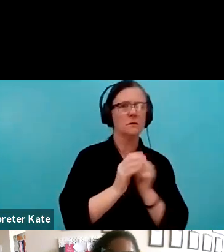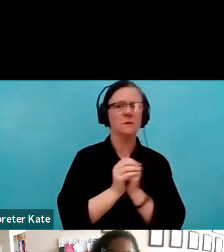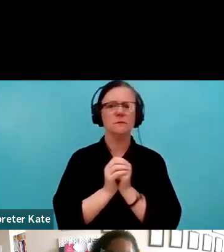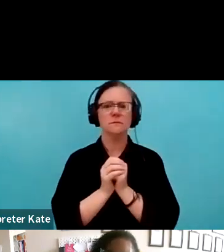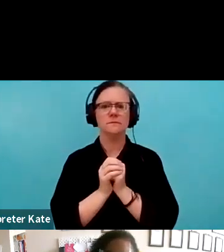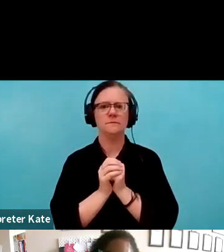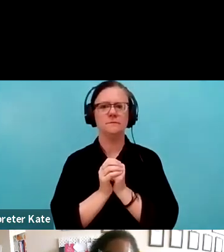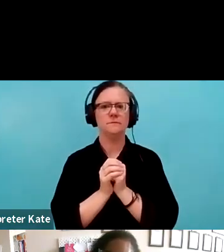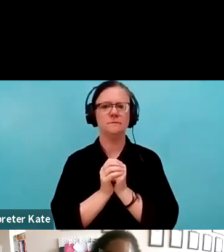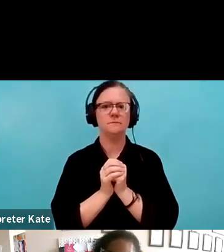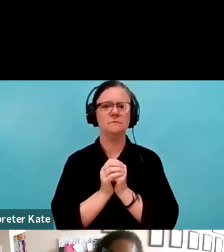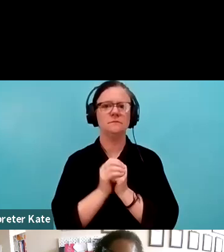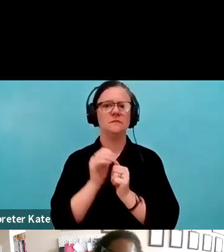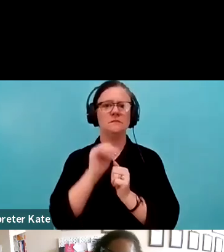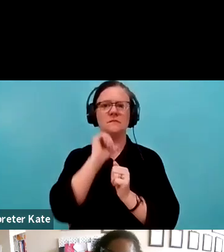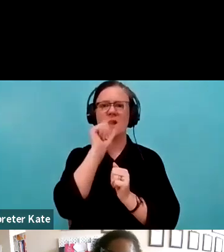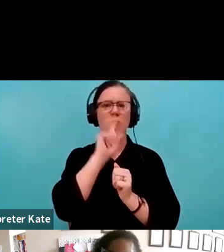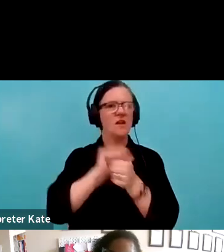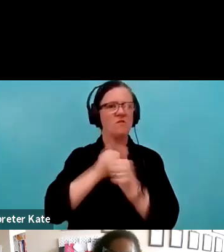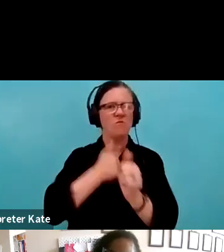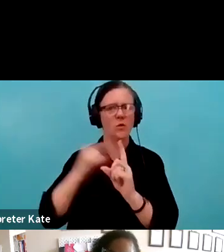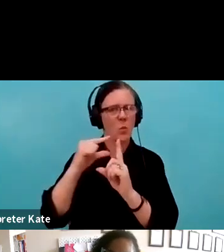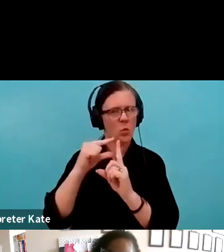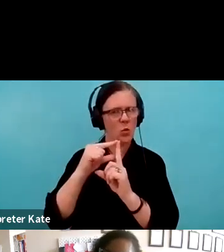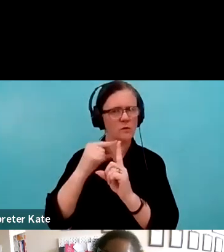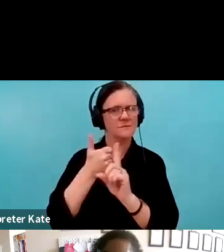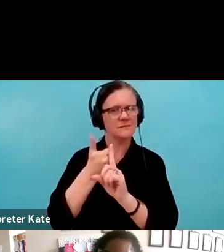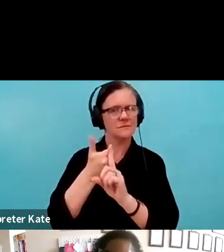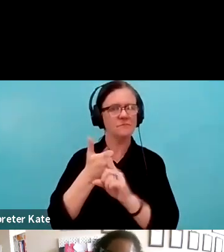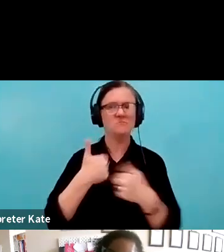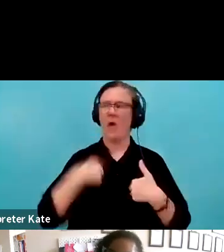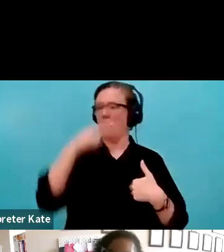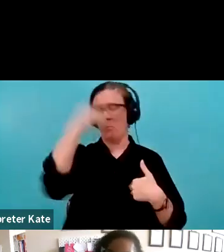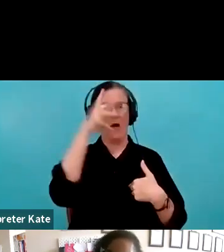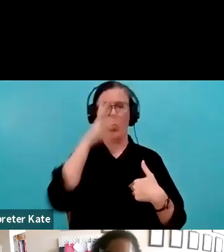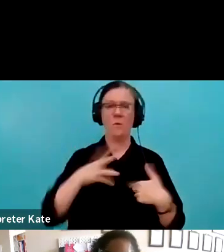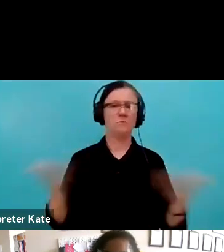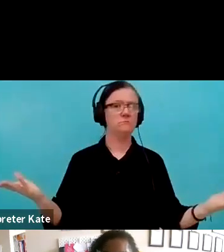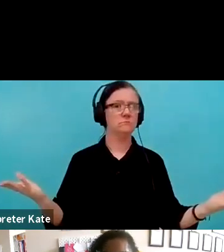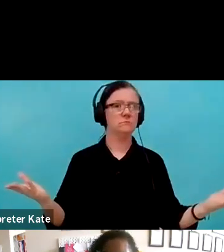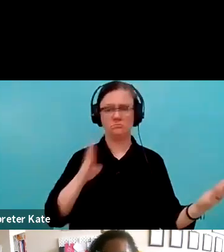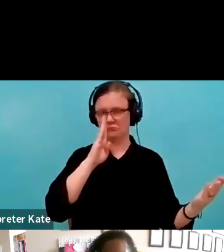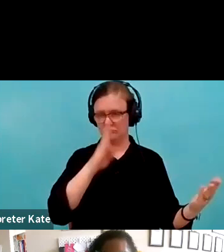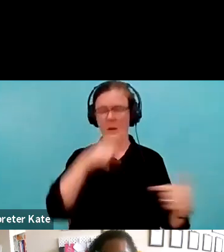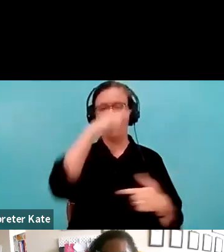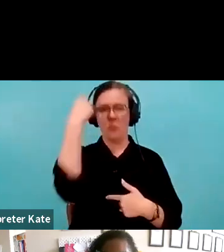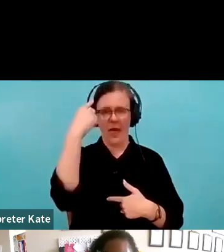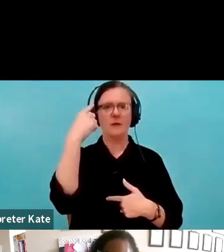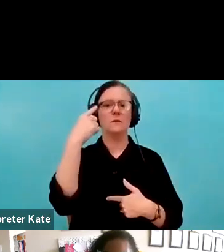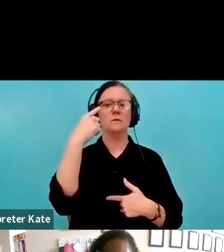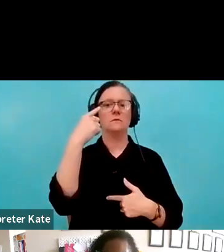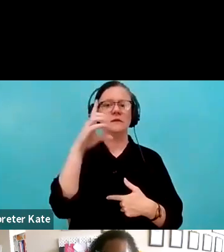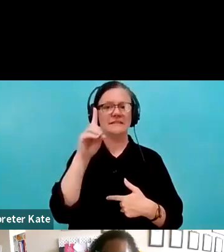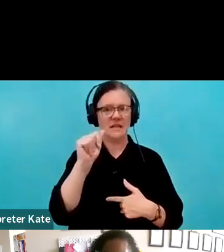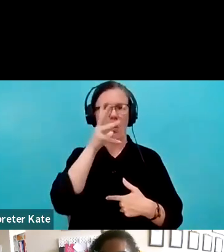kind of dancing around the word, I just say I'm a Black woman. I'm a Black disabled woman, and